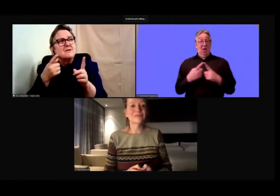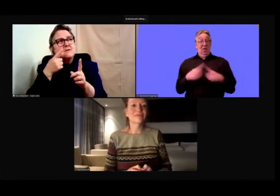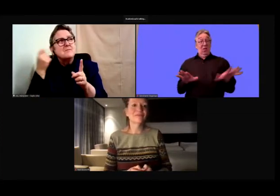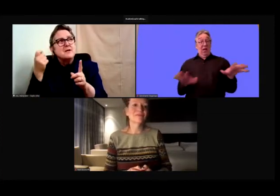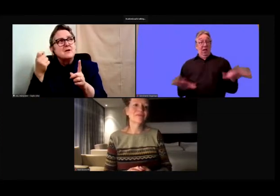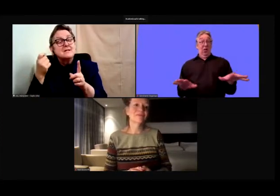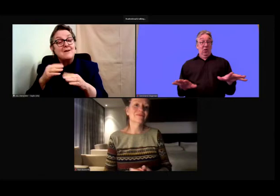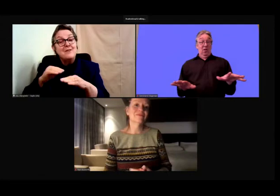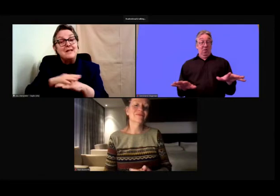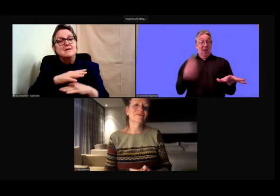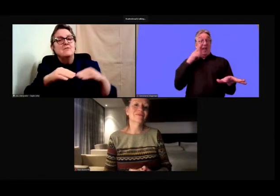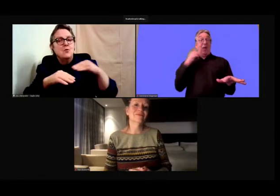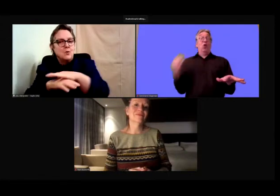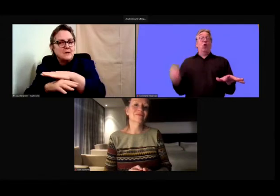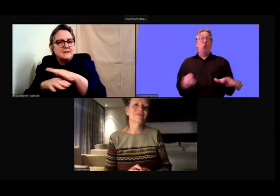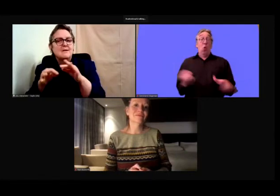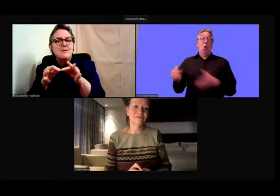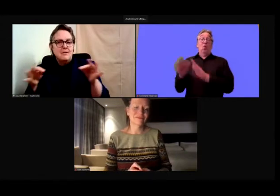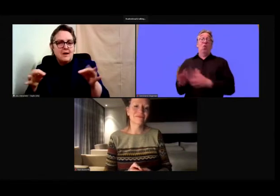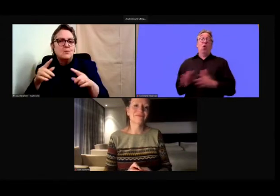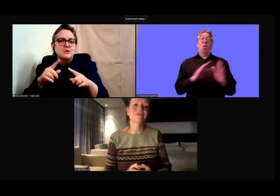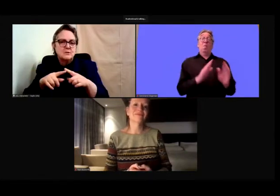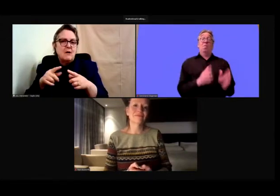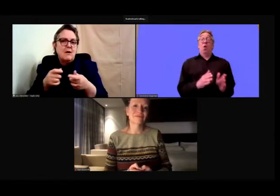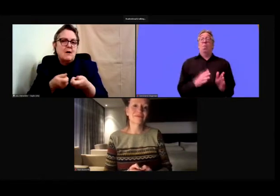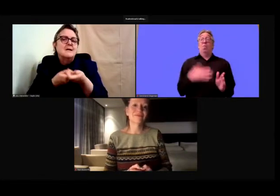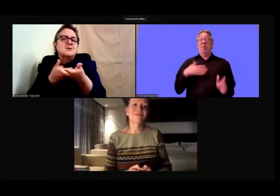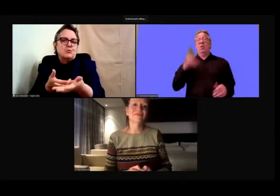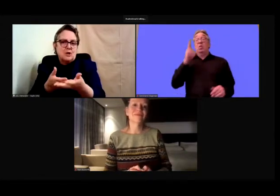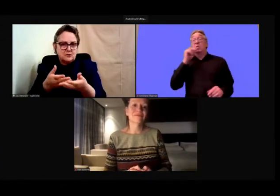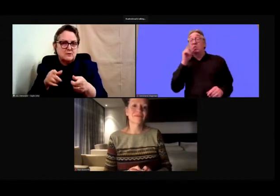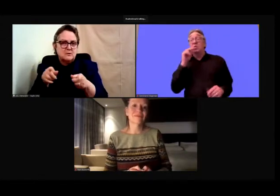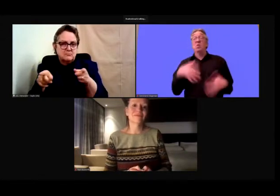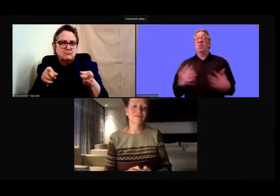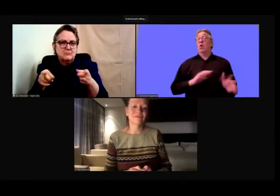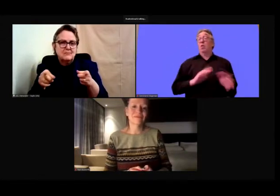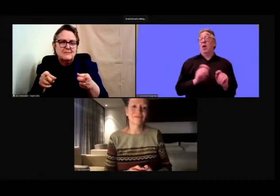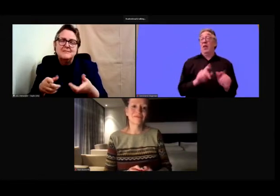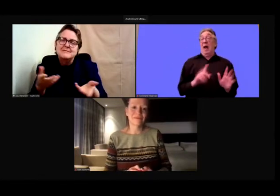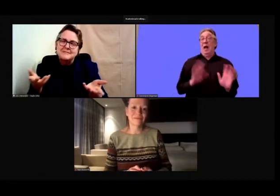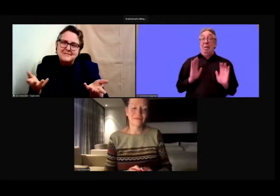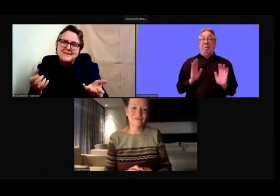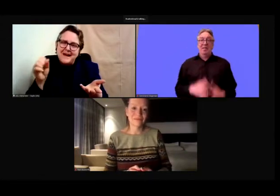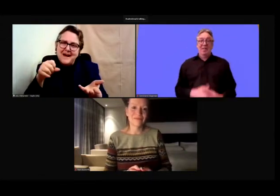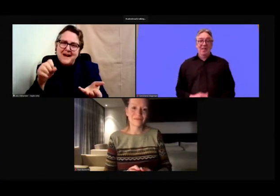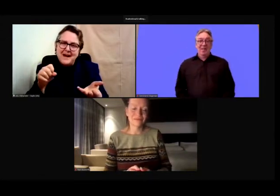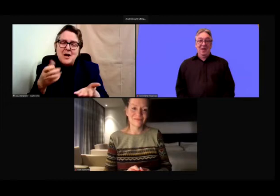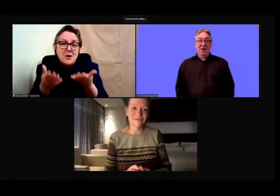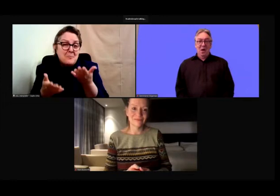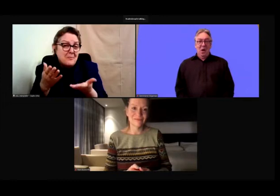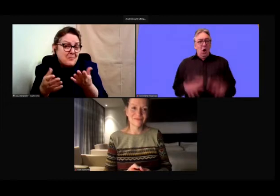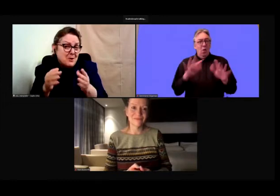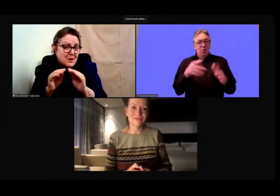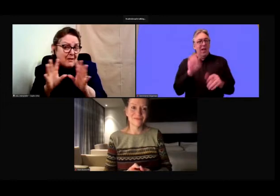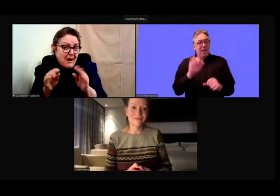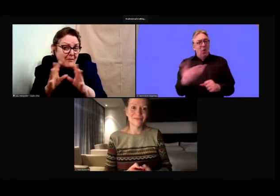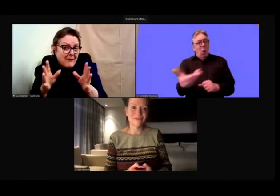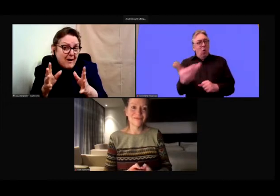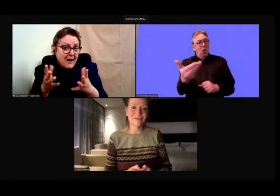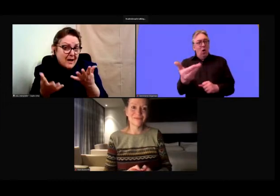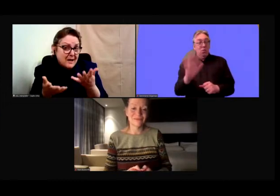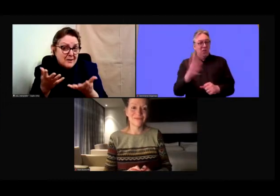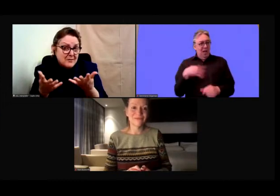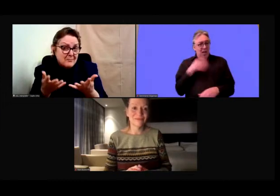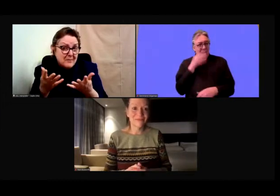the two languages, but yeah. But maybe you can also clarify. Maybe I also didn't